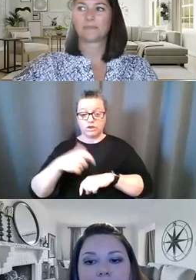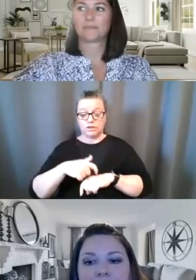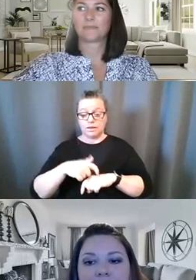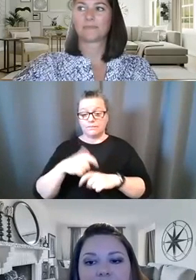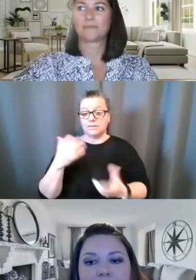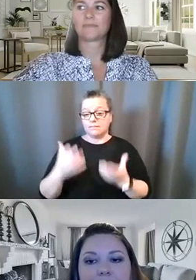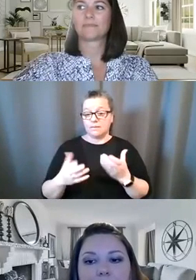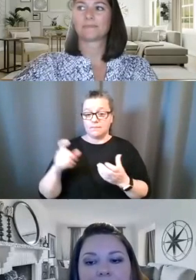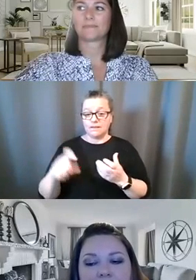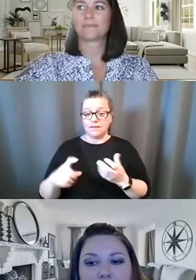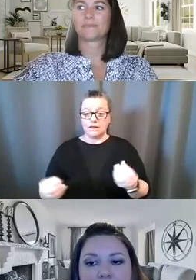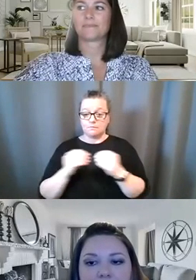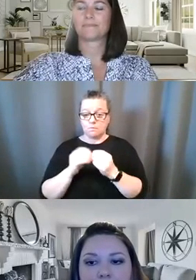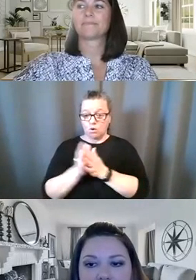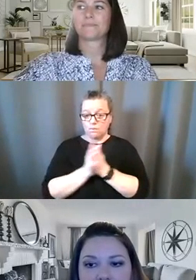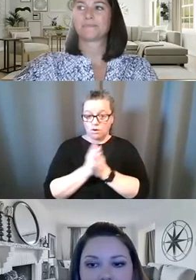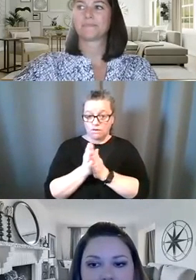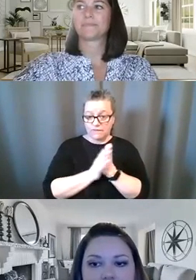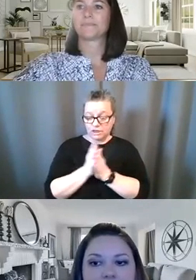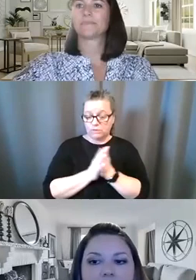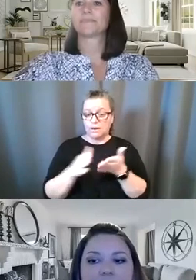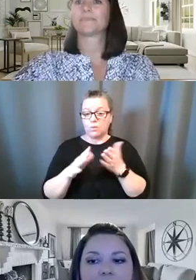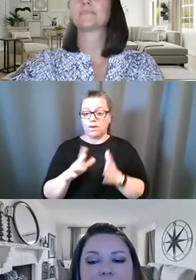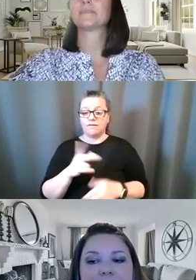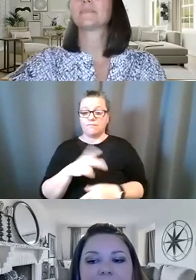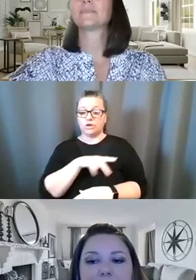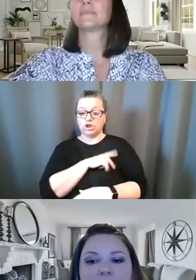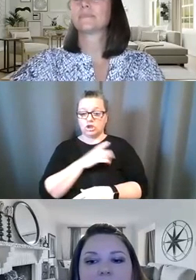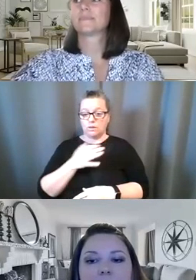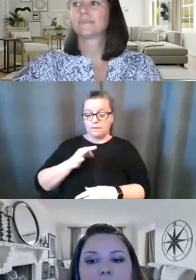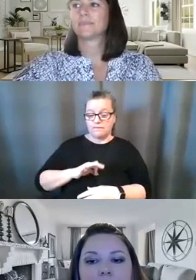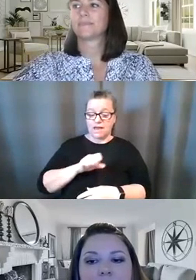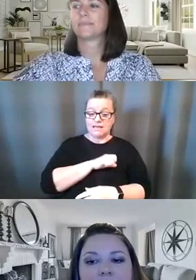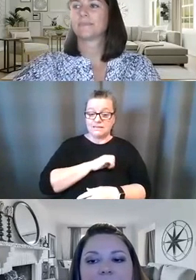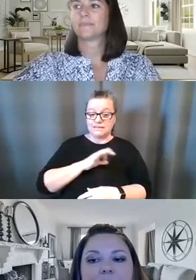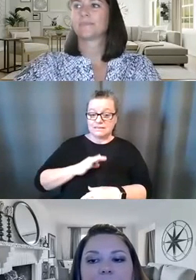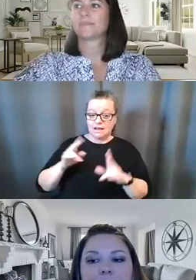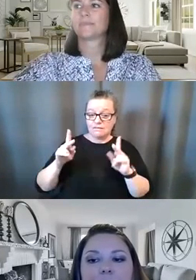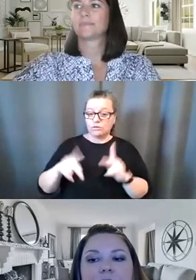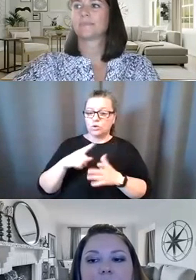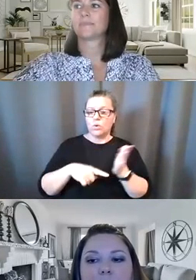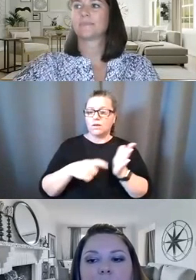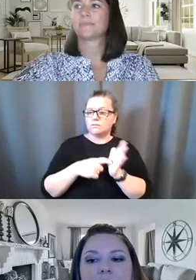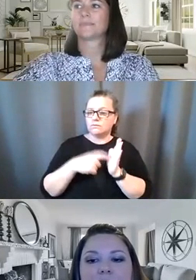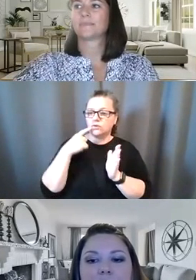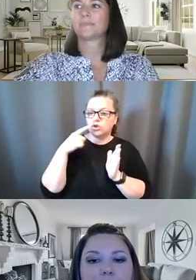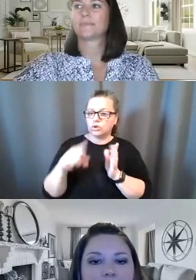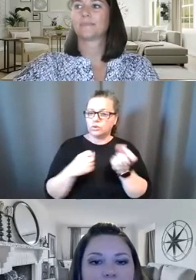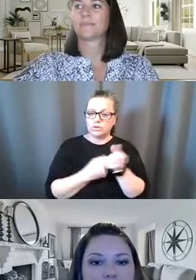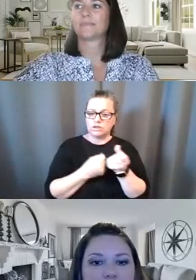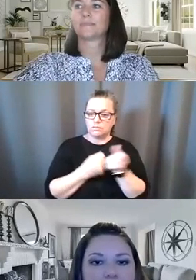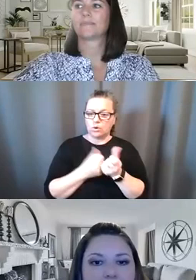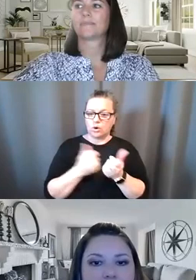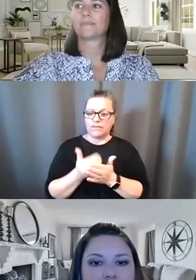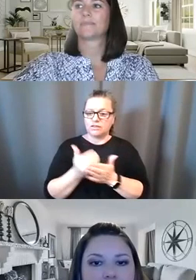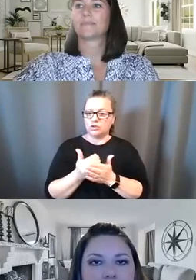more motivation by way of personal benefit. As a staff person, what would it take for you to support this new